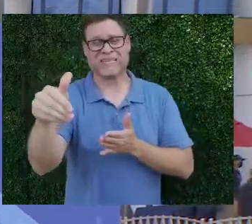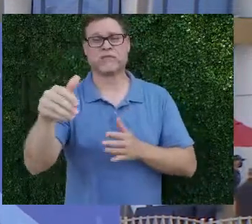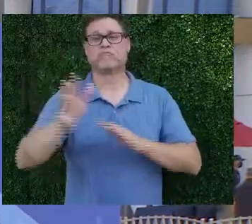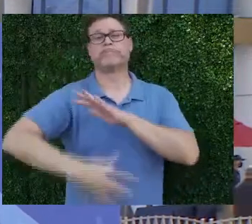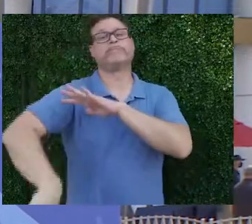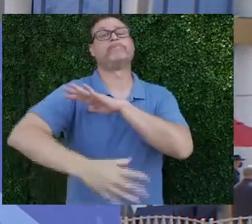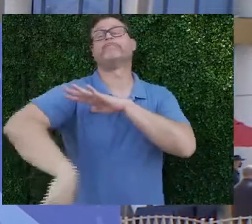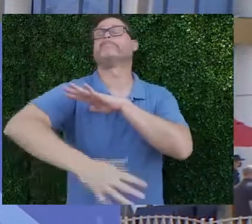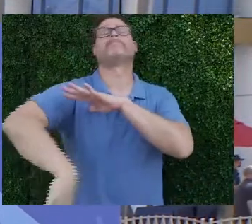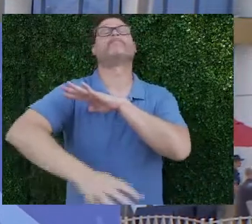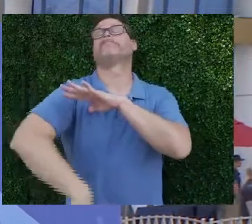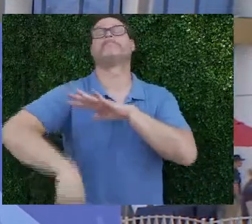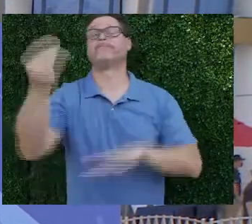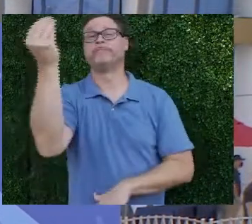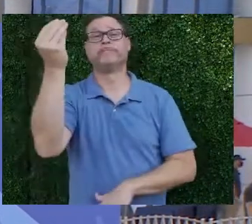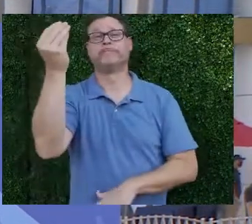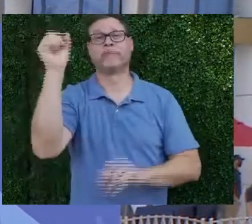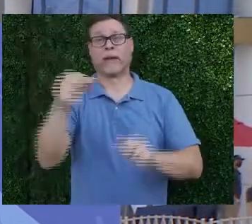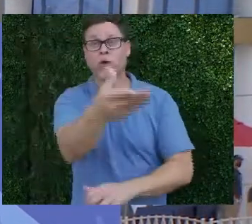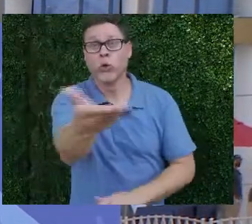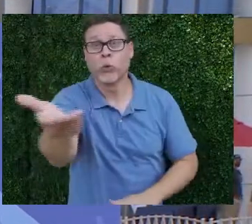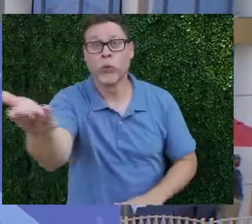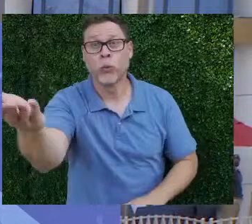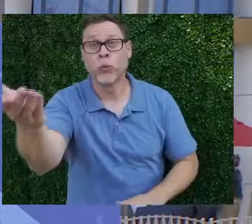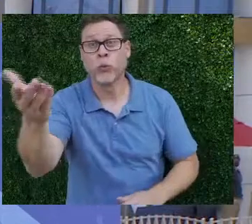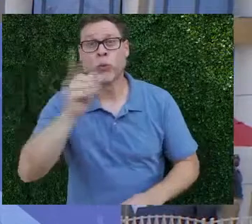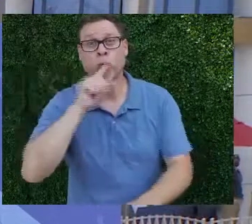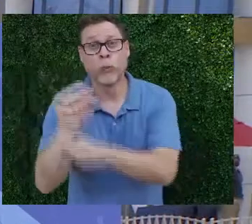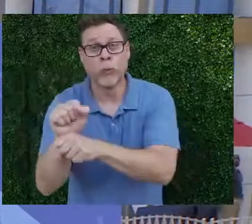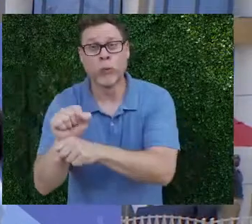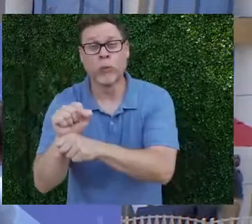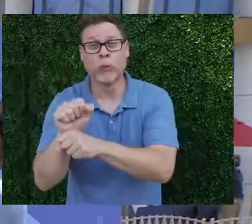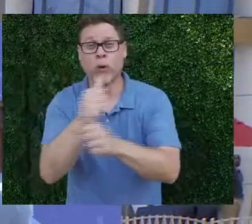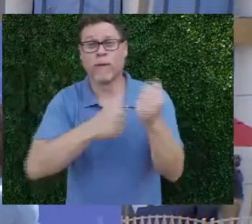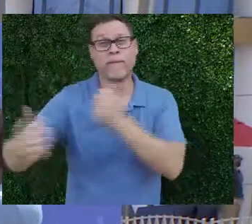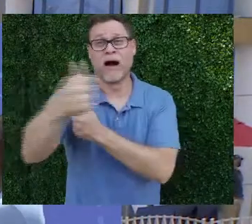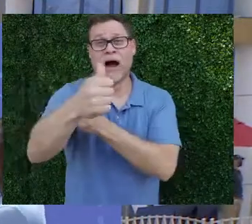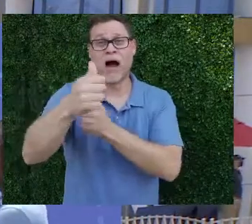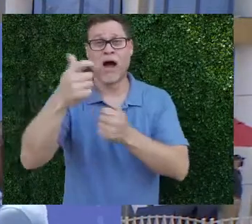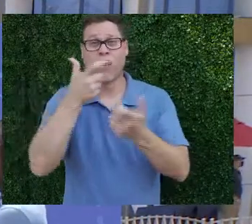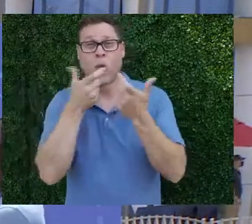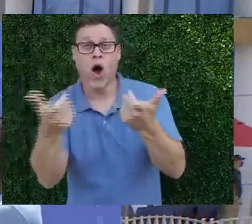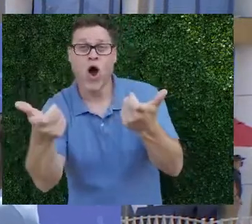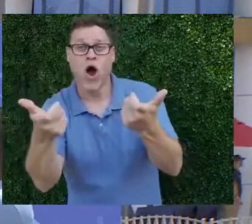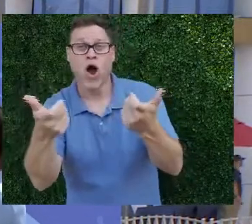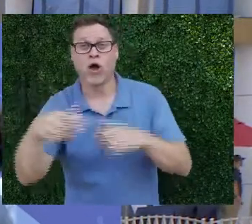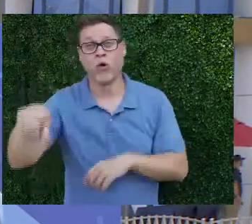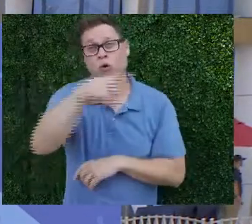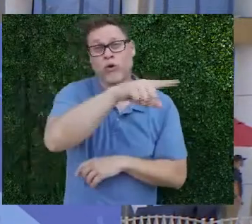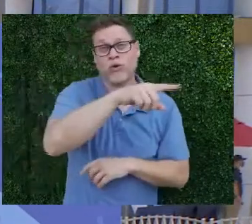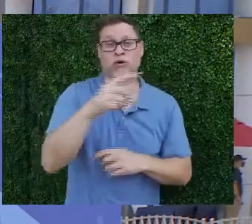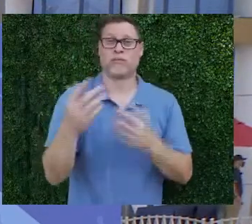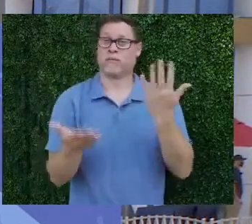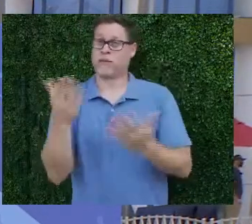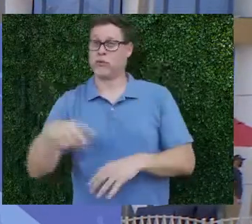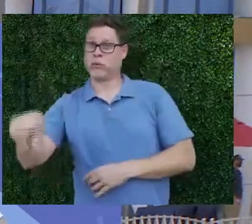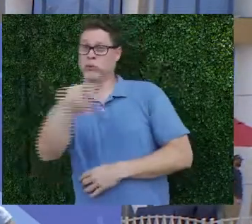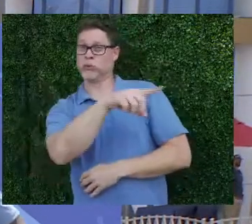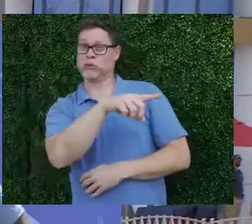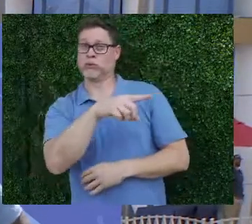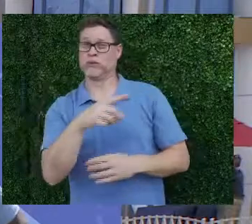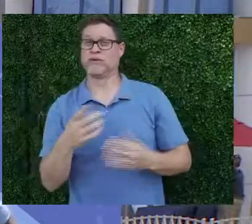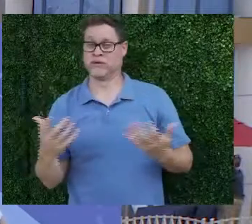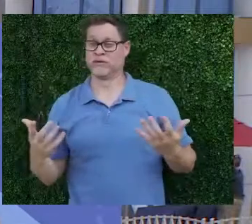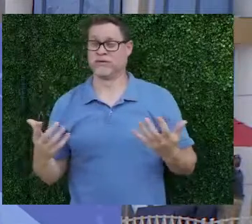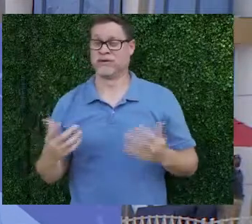random. Could be one of you, literally, behind the cameras or watching. Could be one of the two of you as